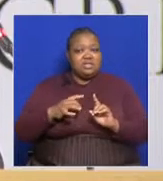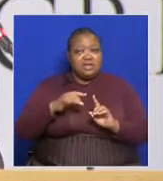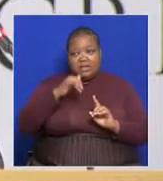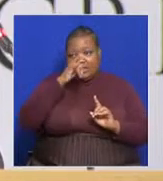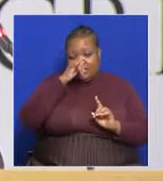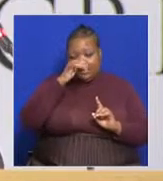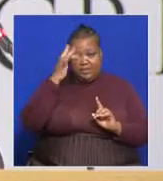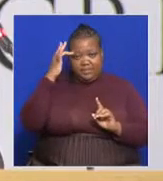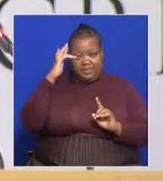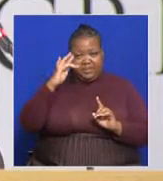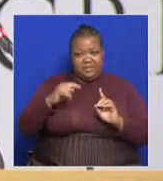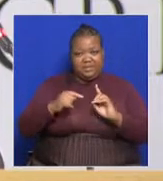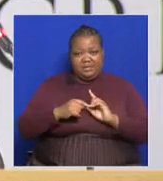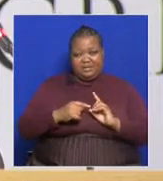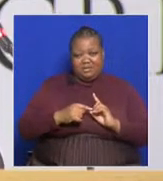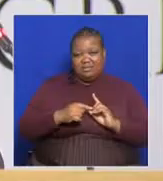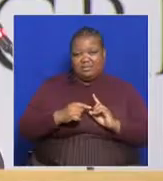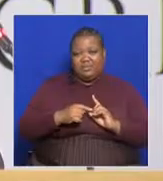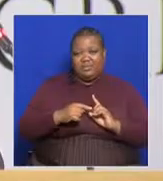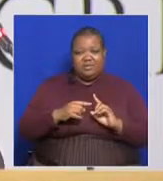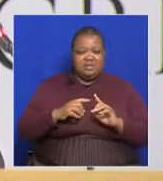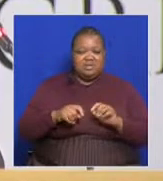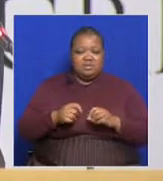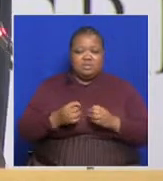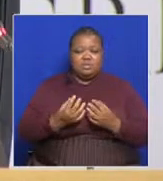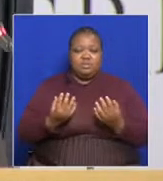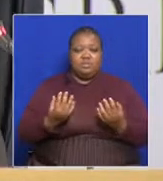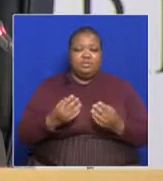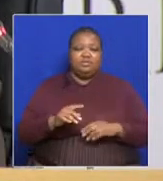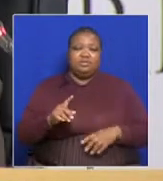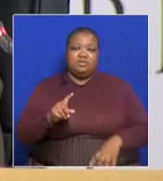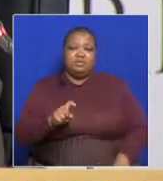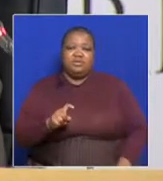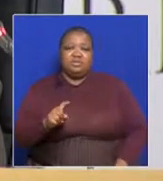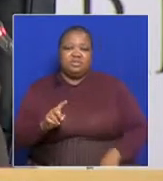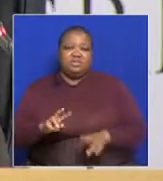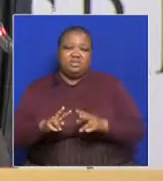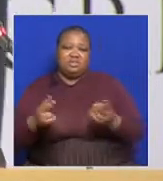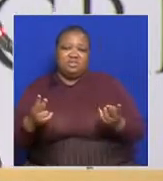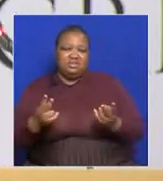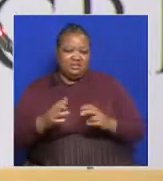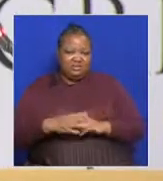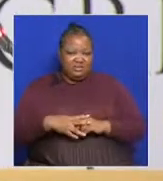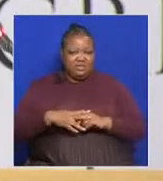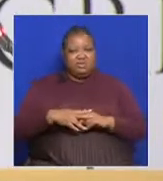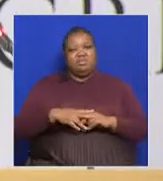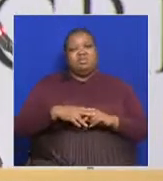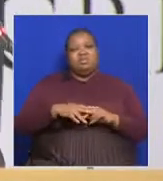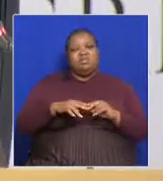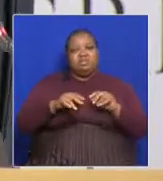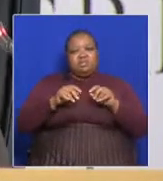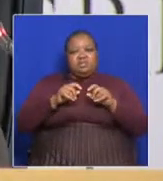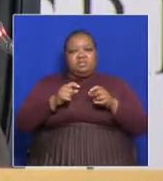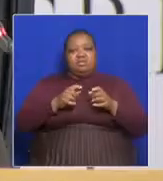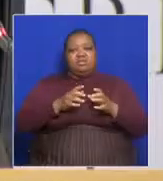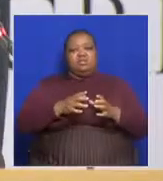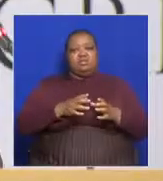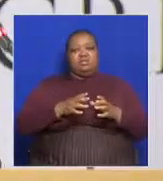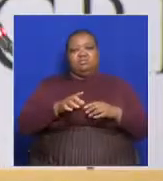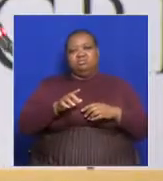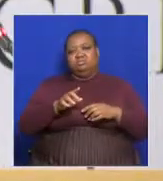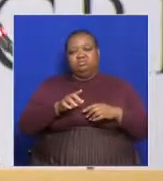end-all. We've got many competent... No, I think the question is different now. I think Commissioner Kumalo is way past